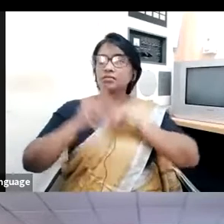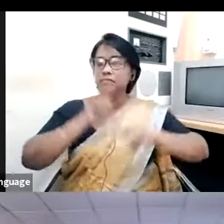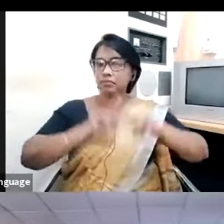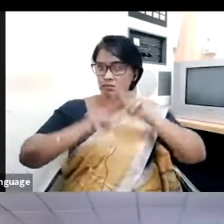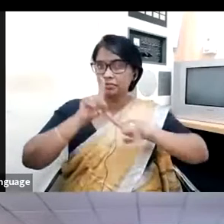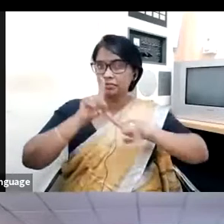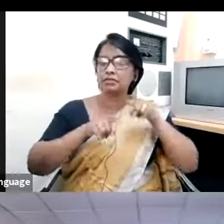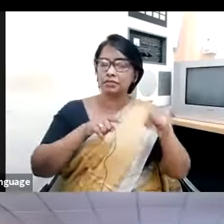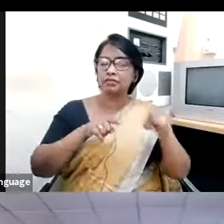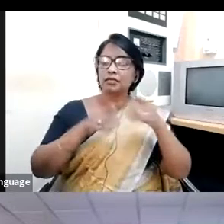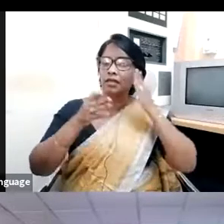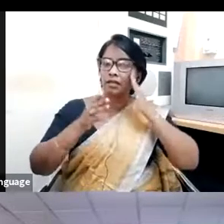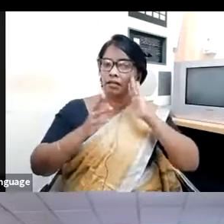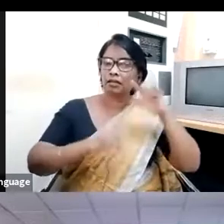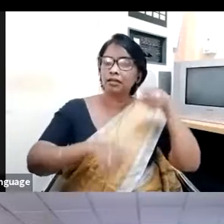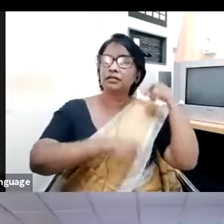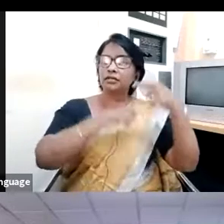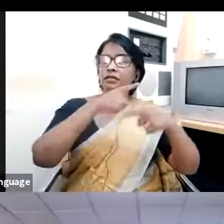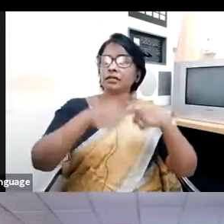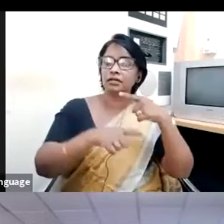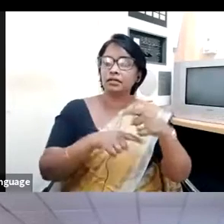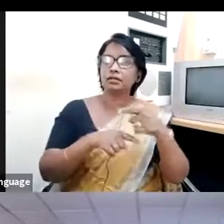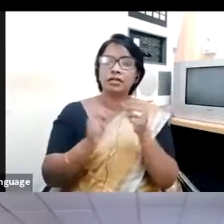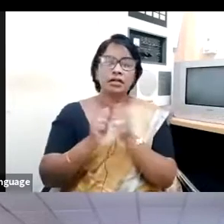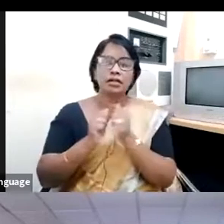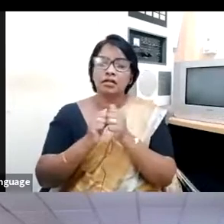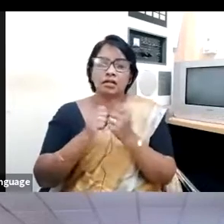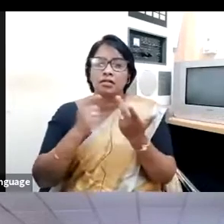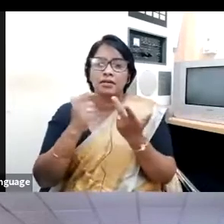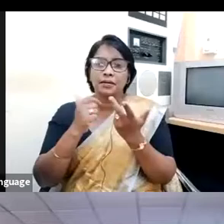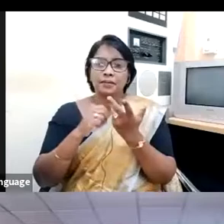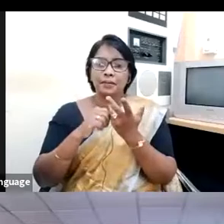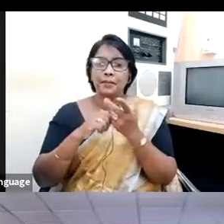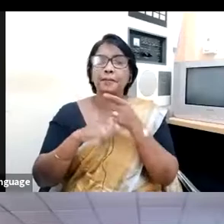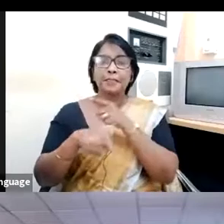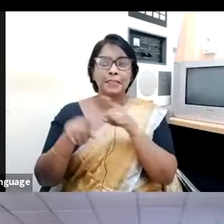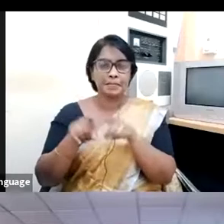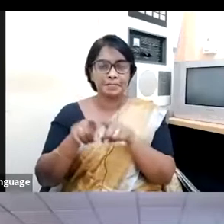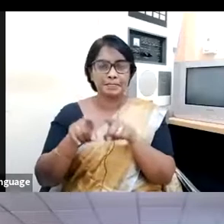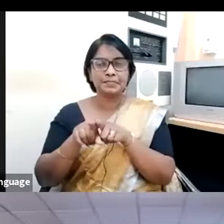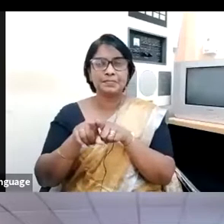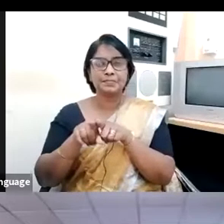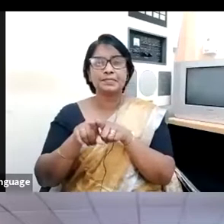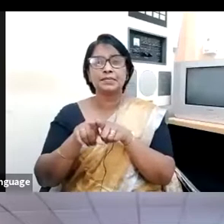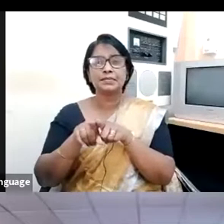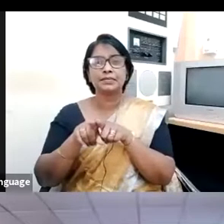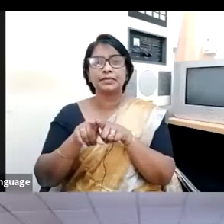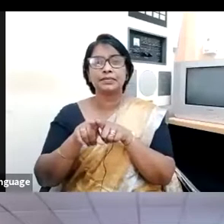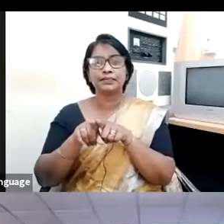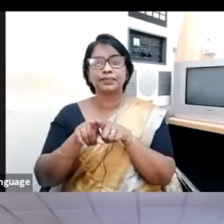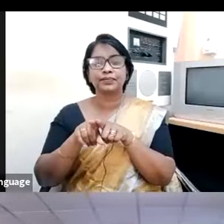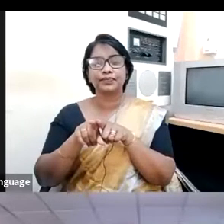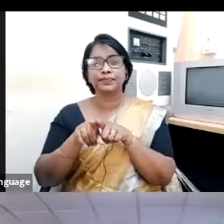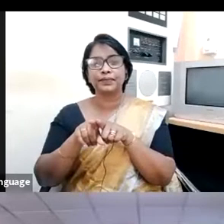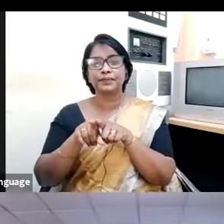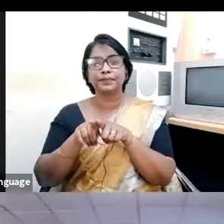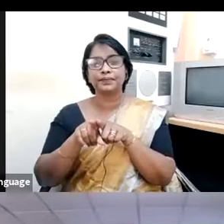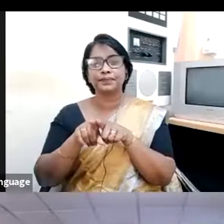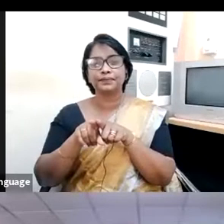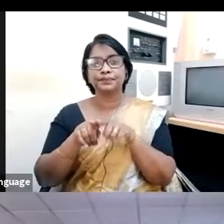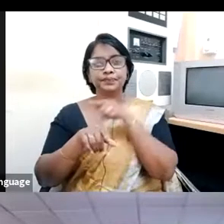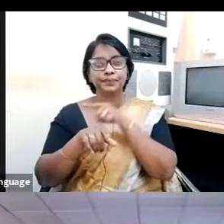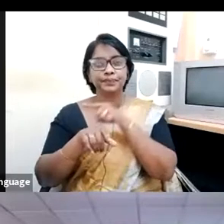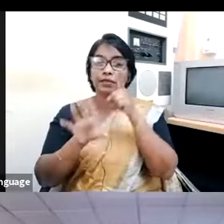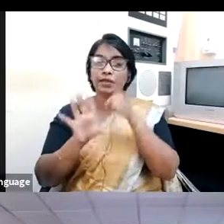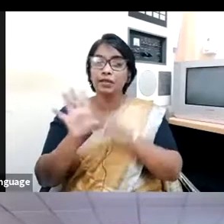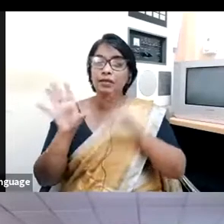taken our game out of fossil fuels 10 years after we knew it should have happened. But fossil fuel use has increased in the